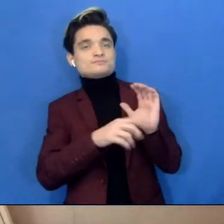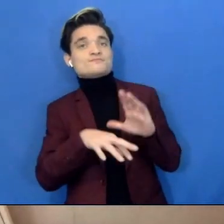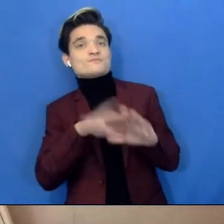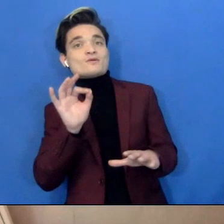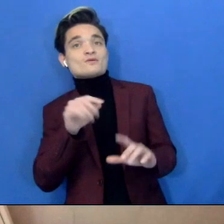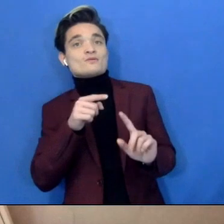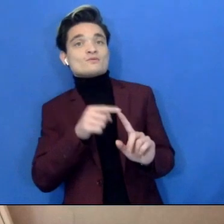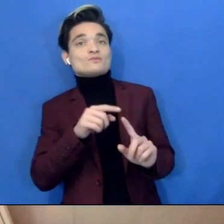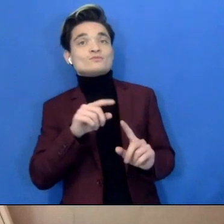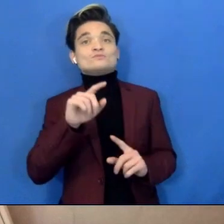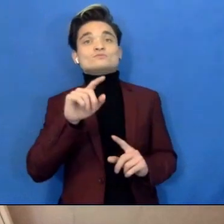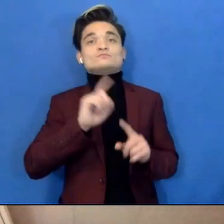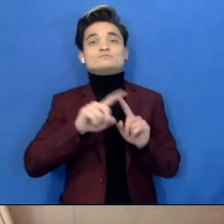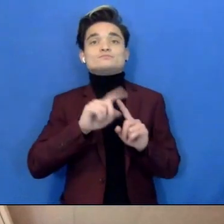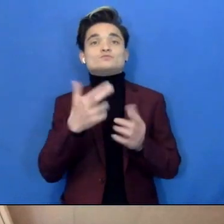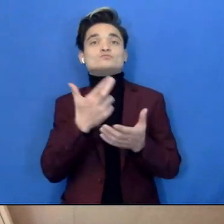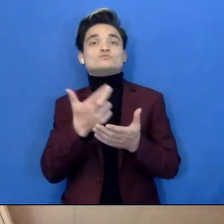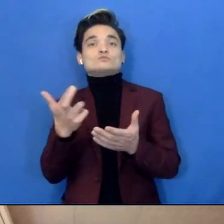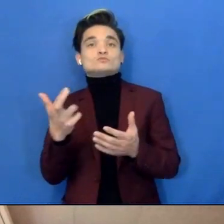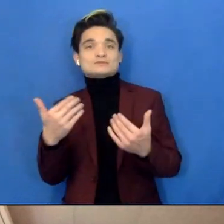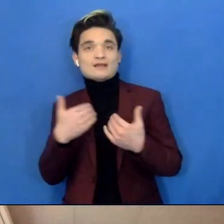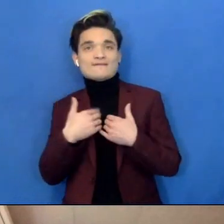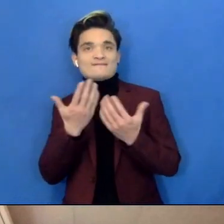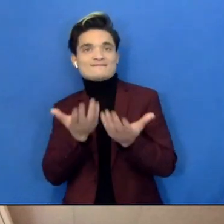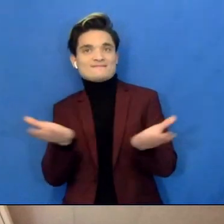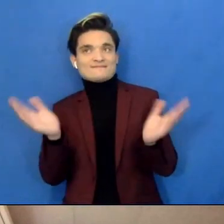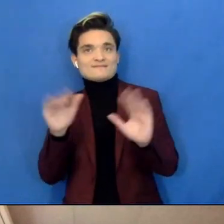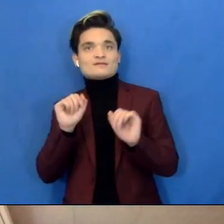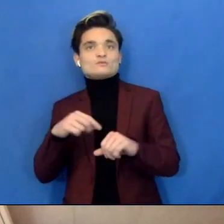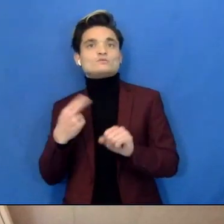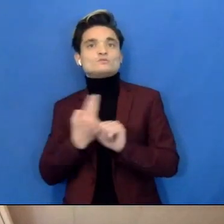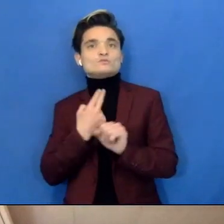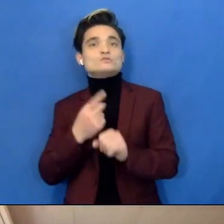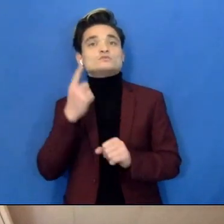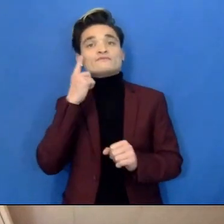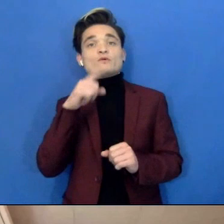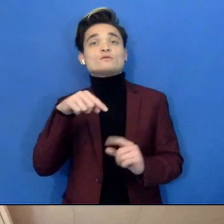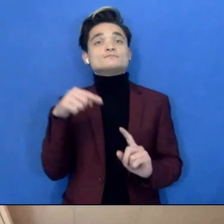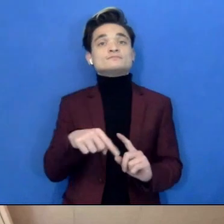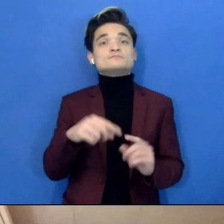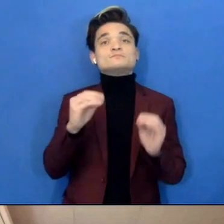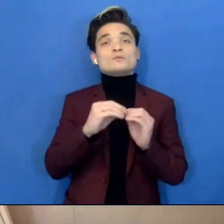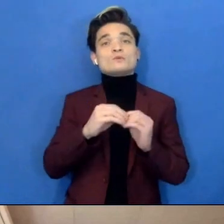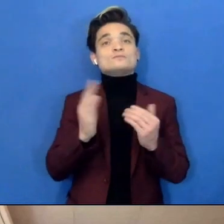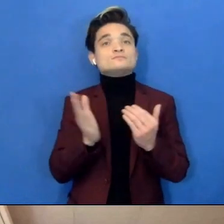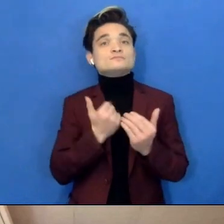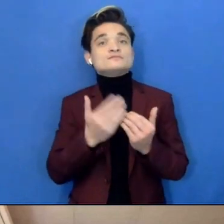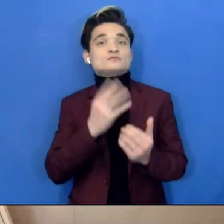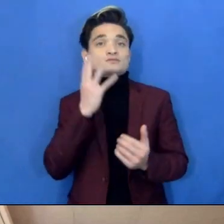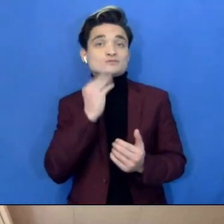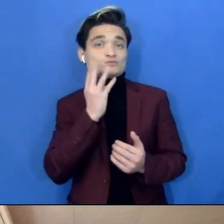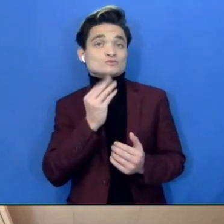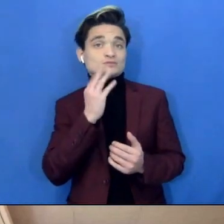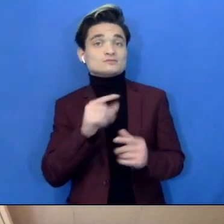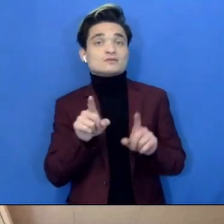make this a bit easier for us? How can we buy ourselves time in a way that's still beautiful